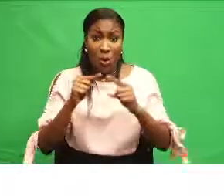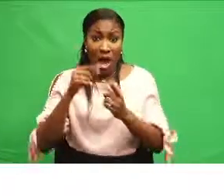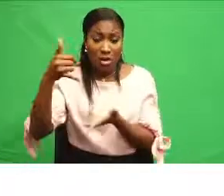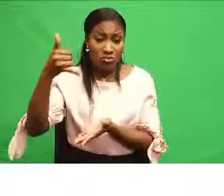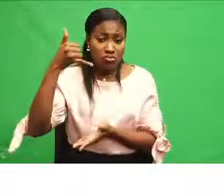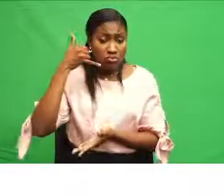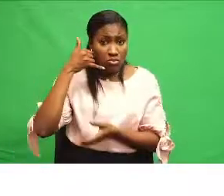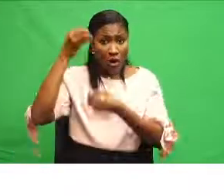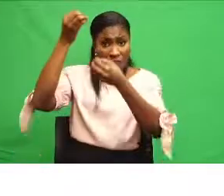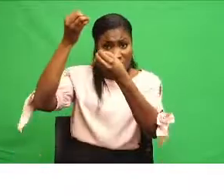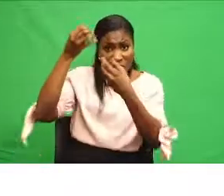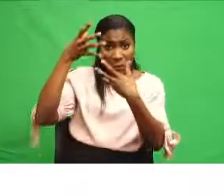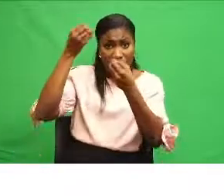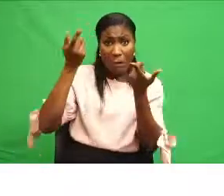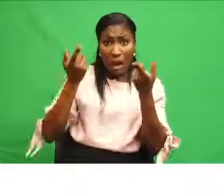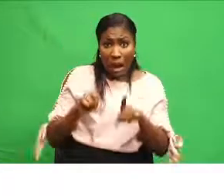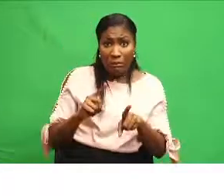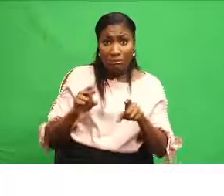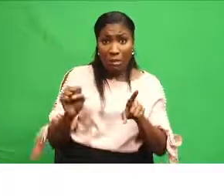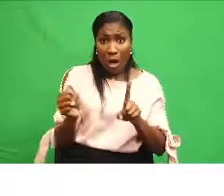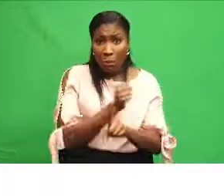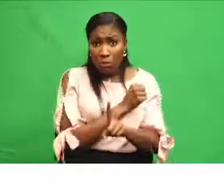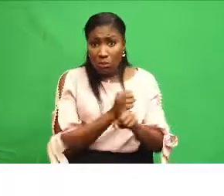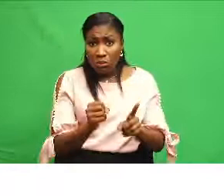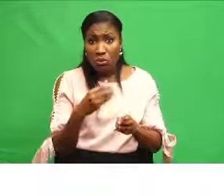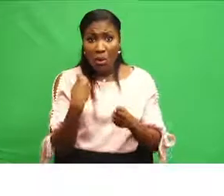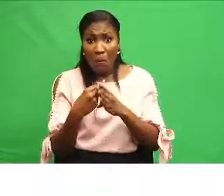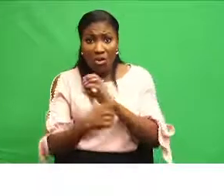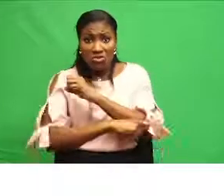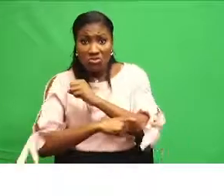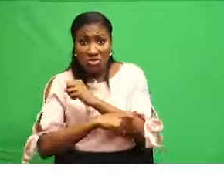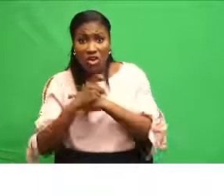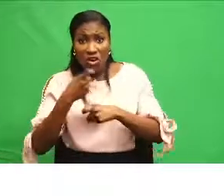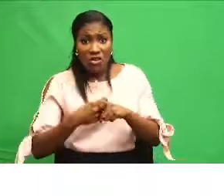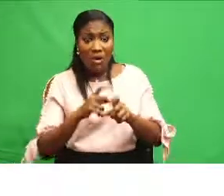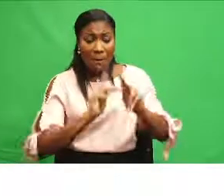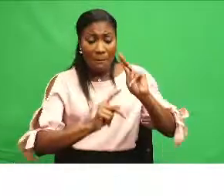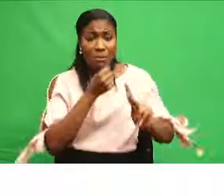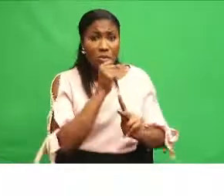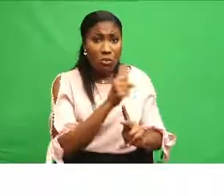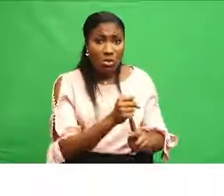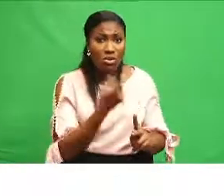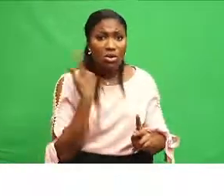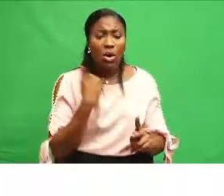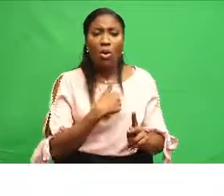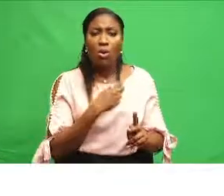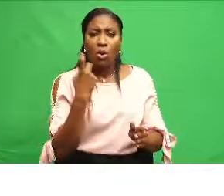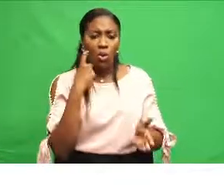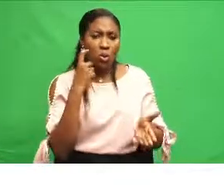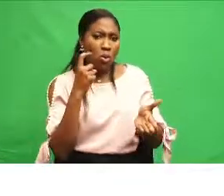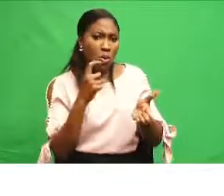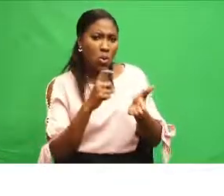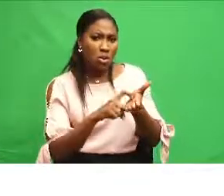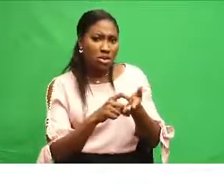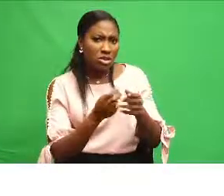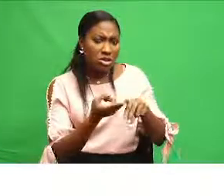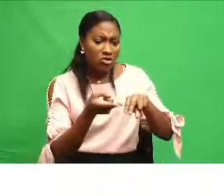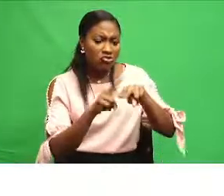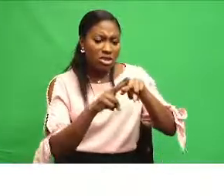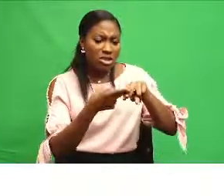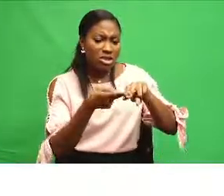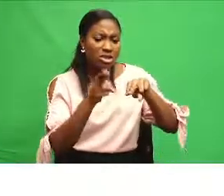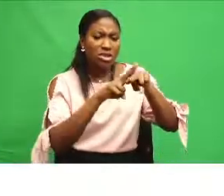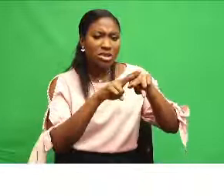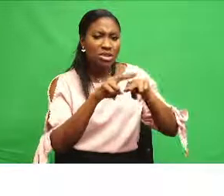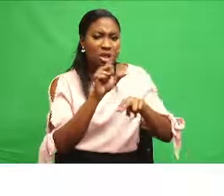of abuse. And as the Honorable Minister and PS indicated, we saw somewhat of an increase, especially between